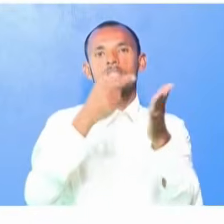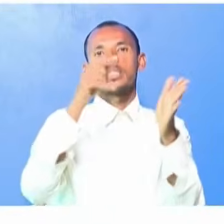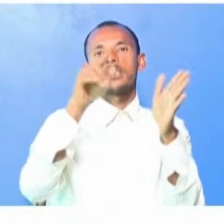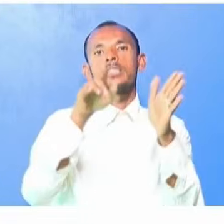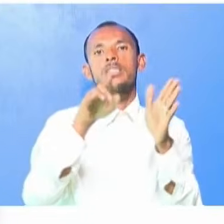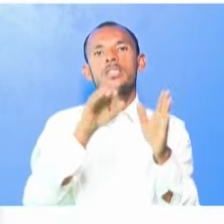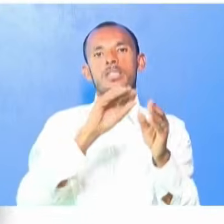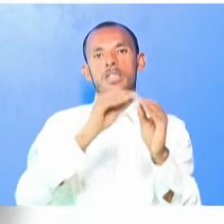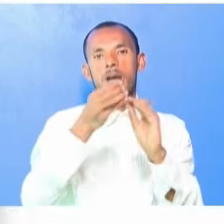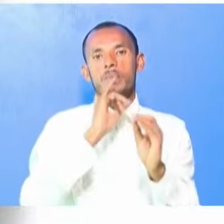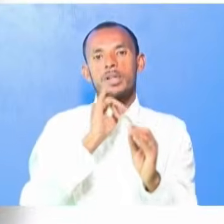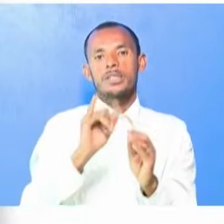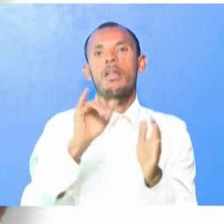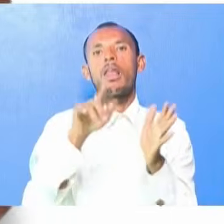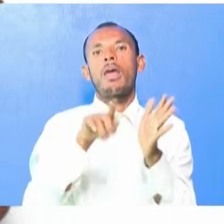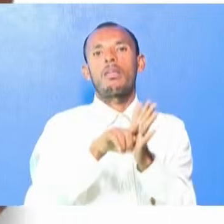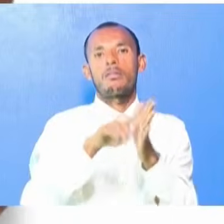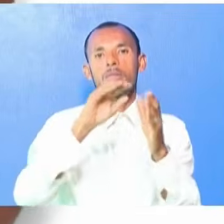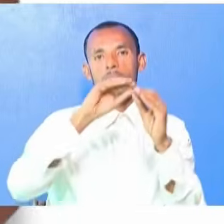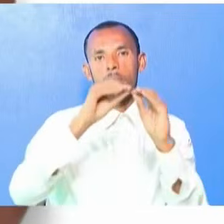this negative number.